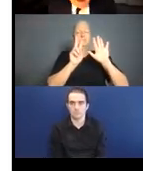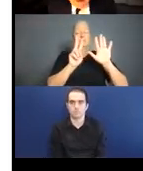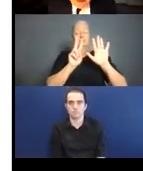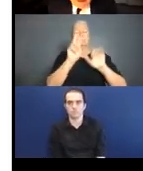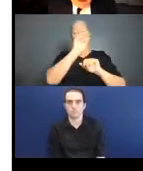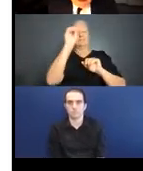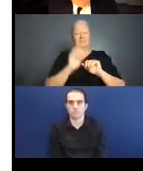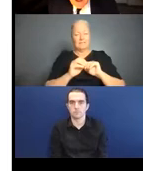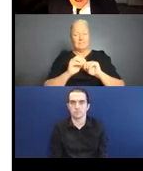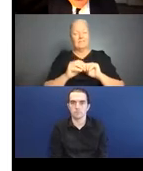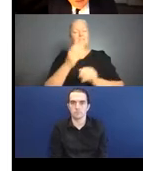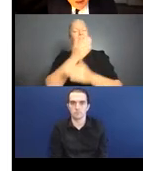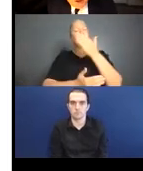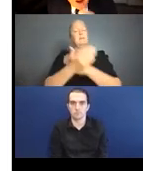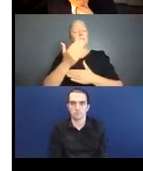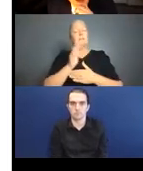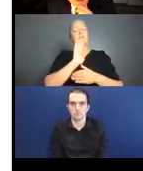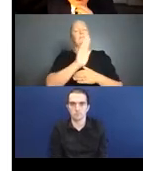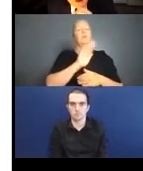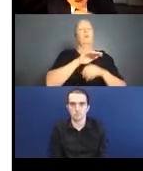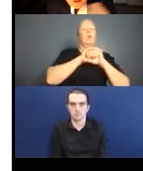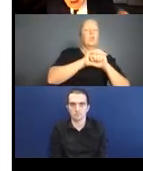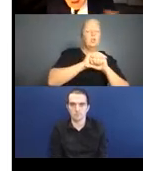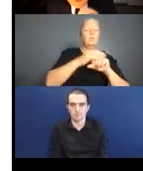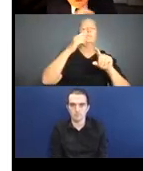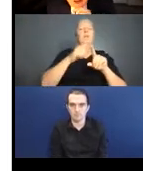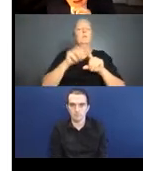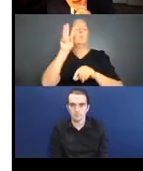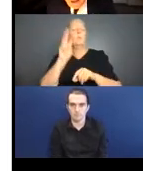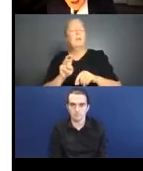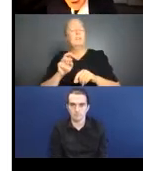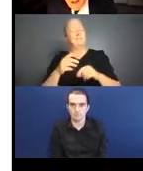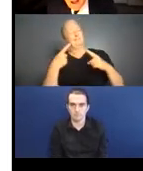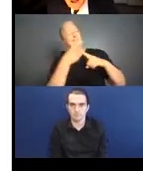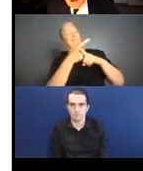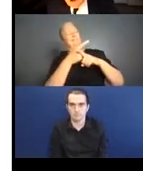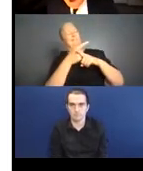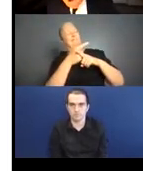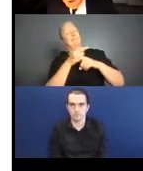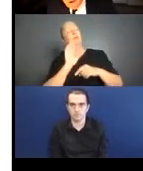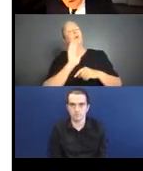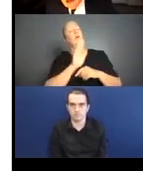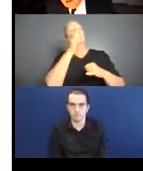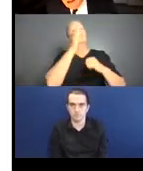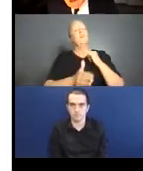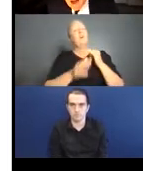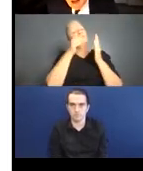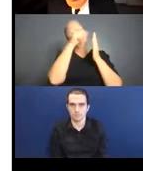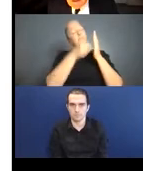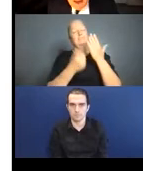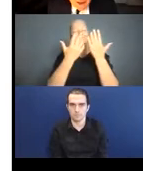questions in the census, and so therefore they can track back, but the last census was 10 years ago. So you could add at